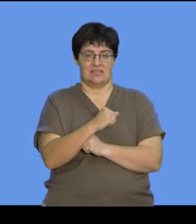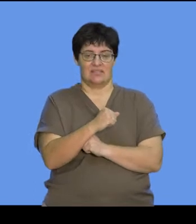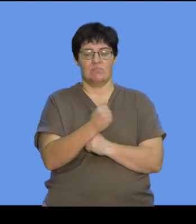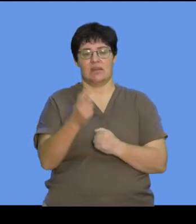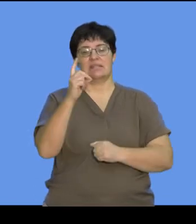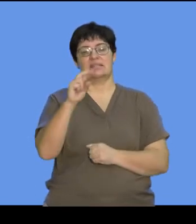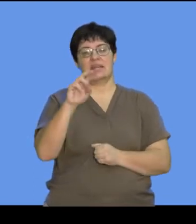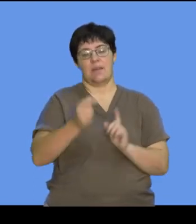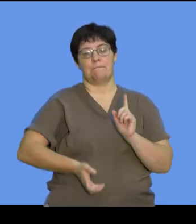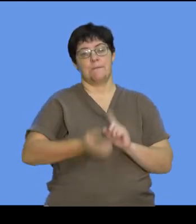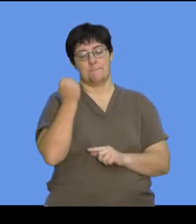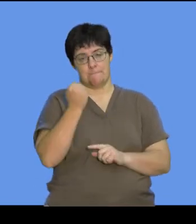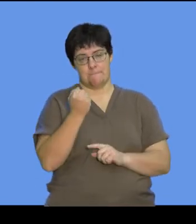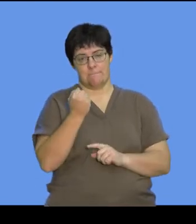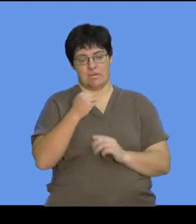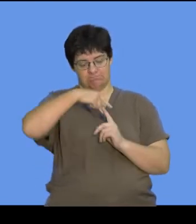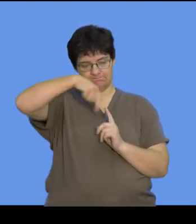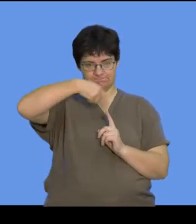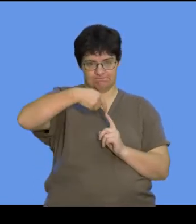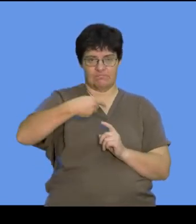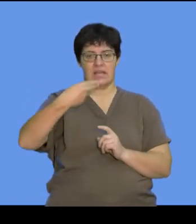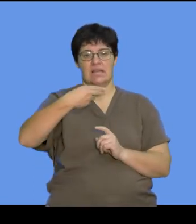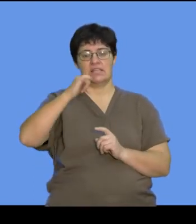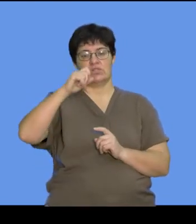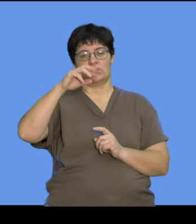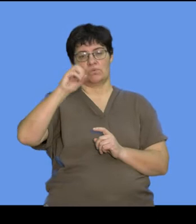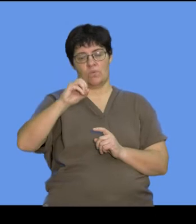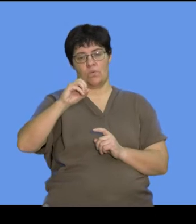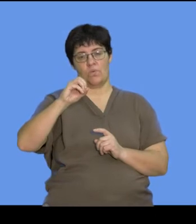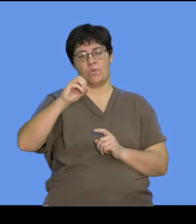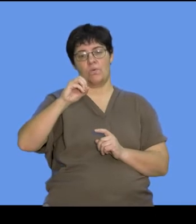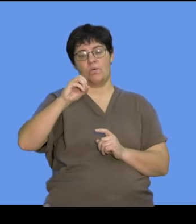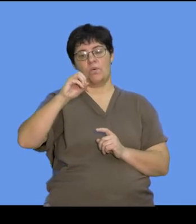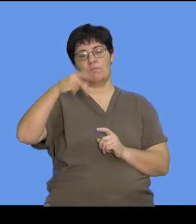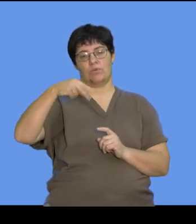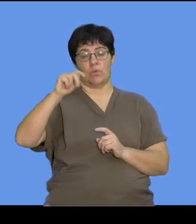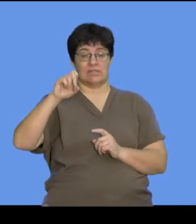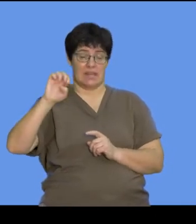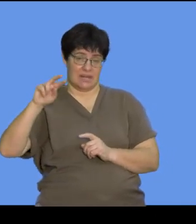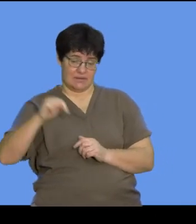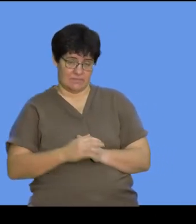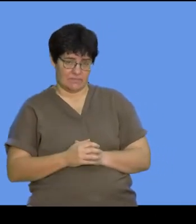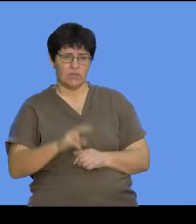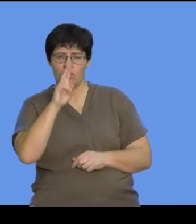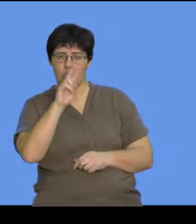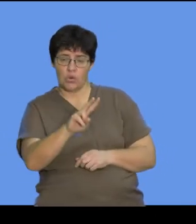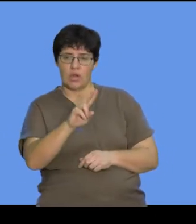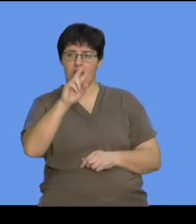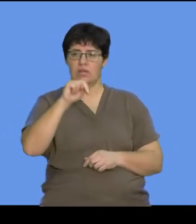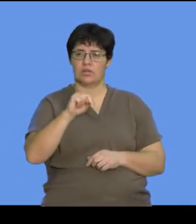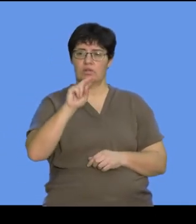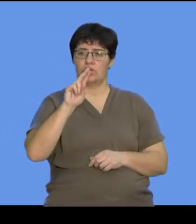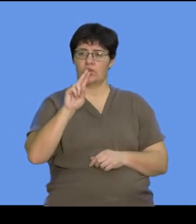are where DNA is found and wrapped around histone proteins. So guys, we've looked at